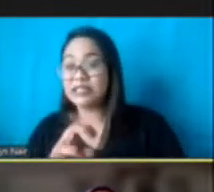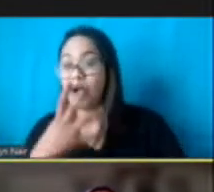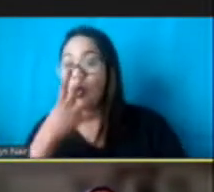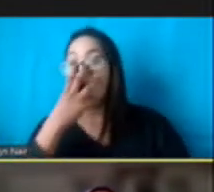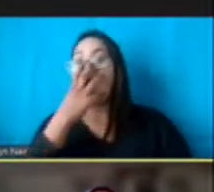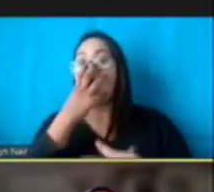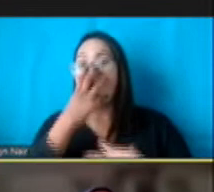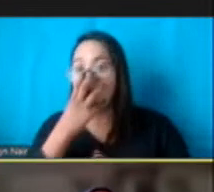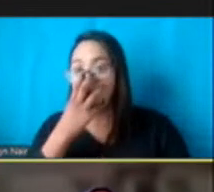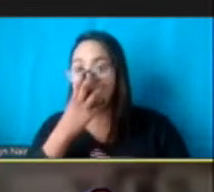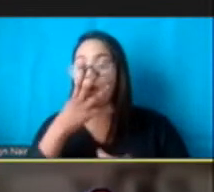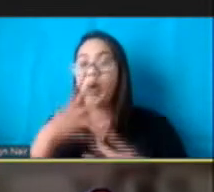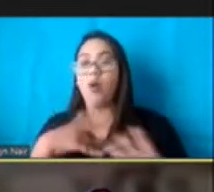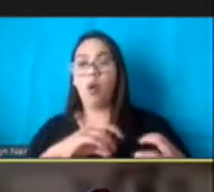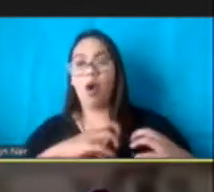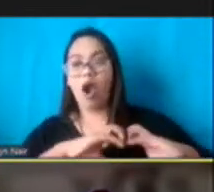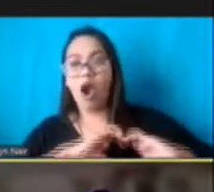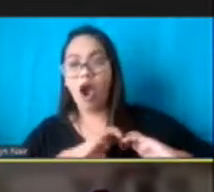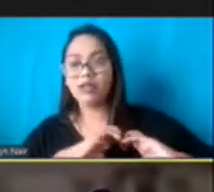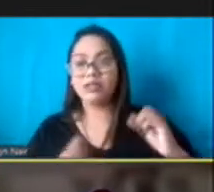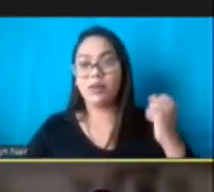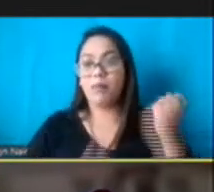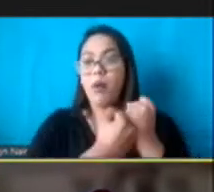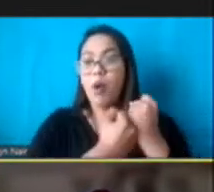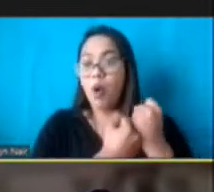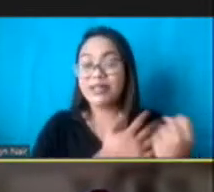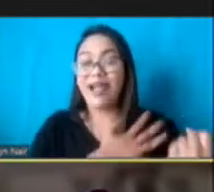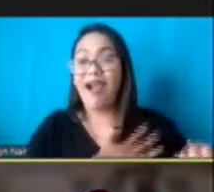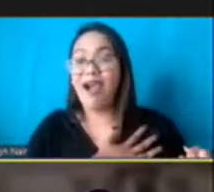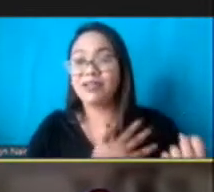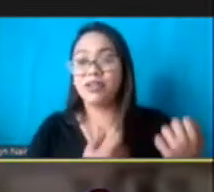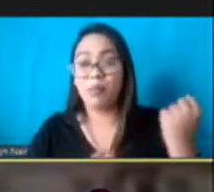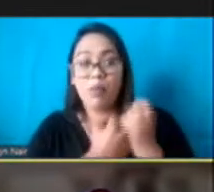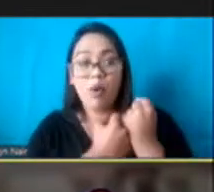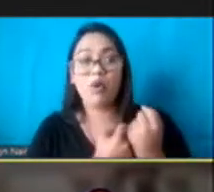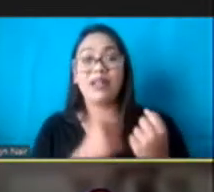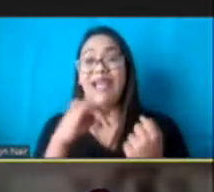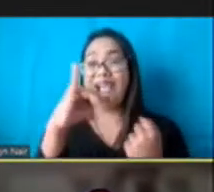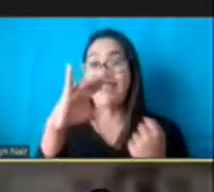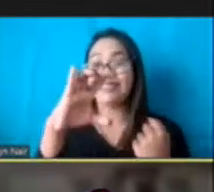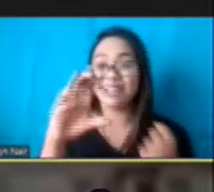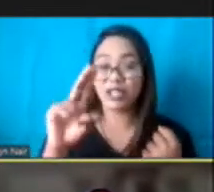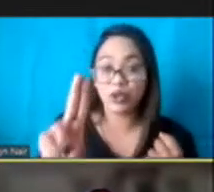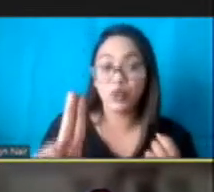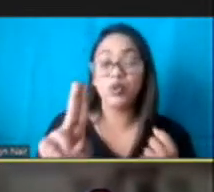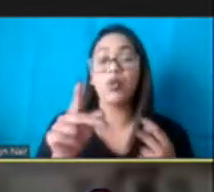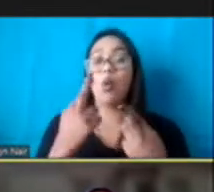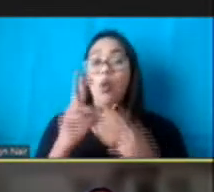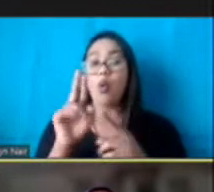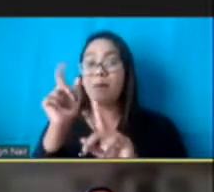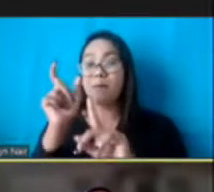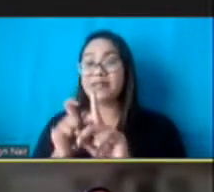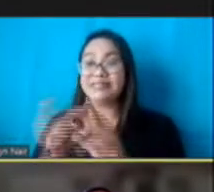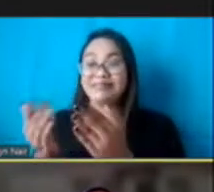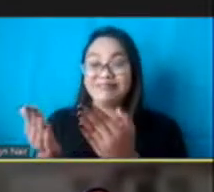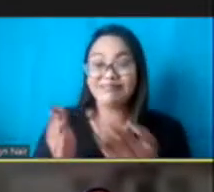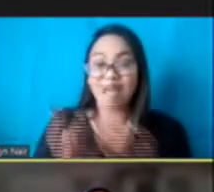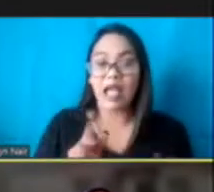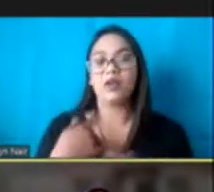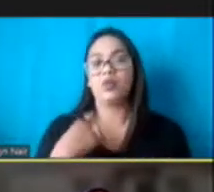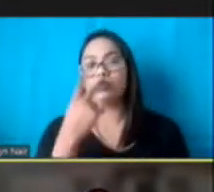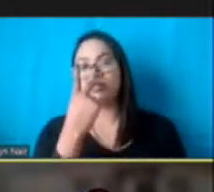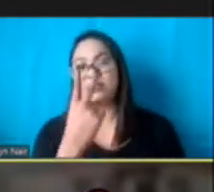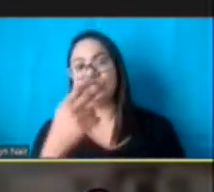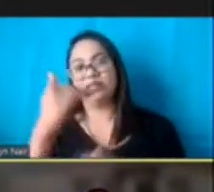or heart support, who is treated in ICU or high care or has died. There are some intrinsic biases when looking at severity